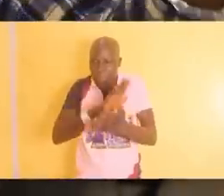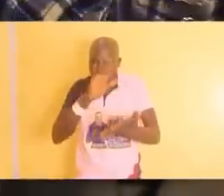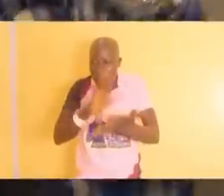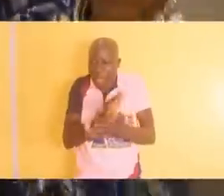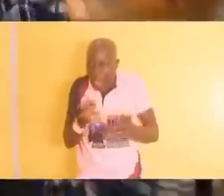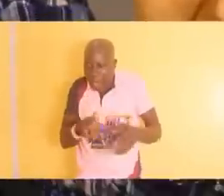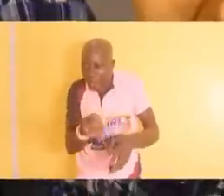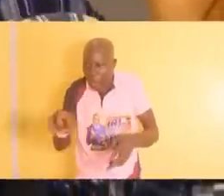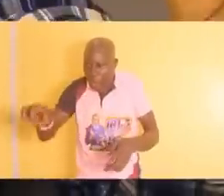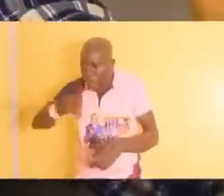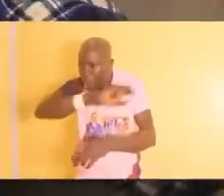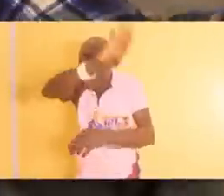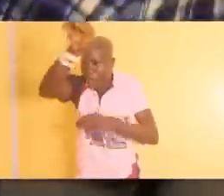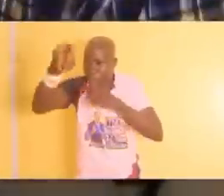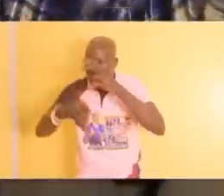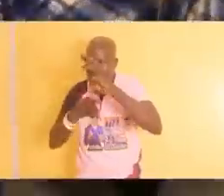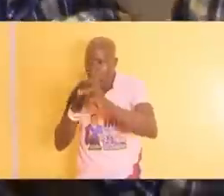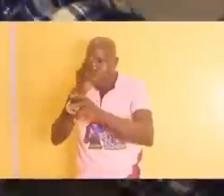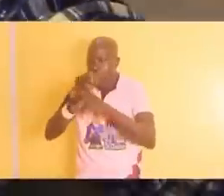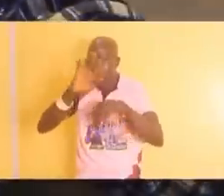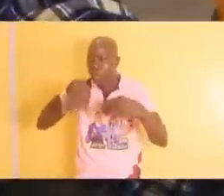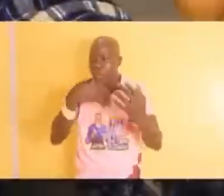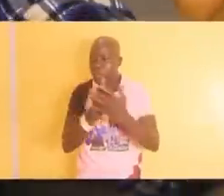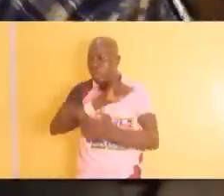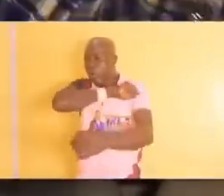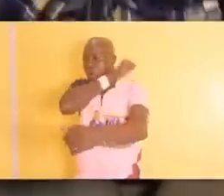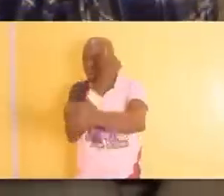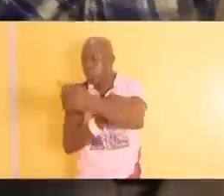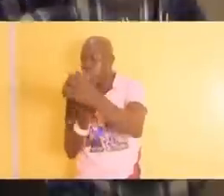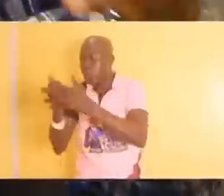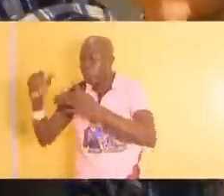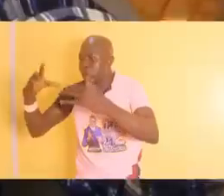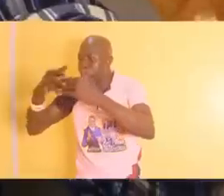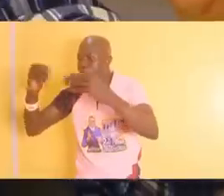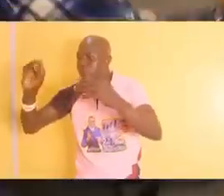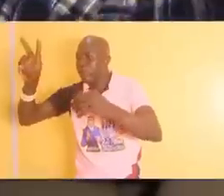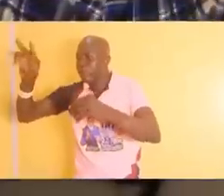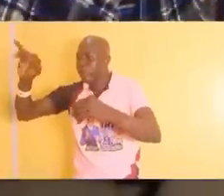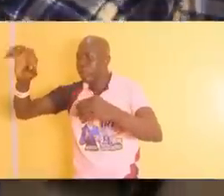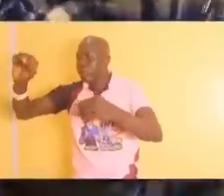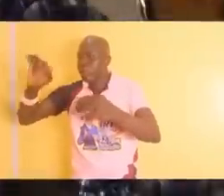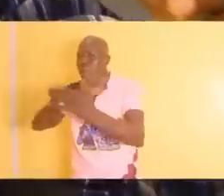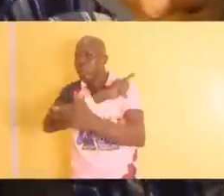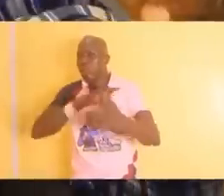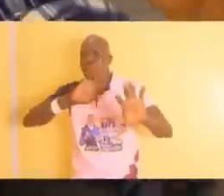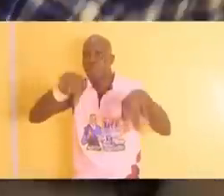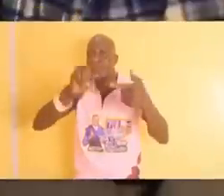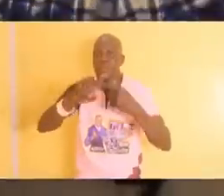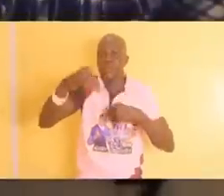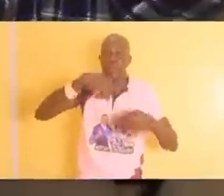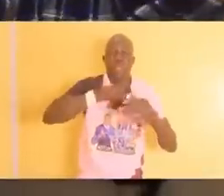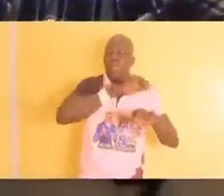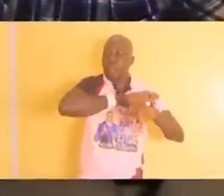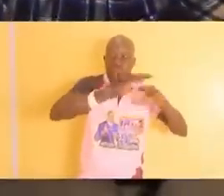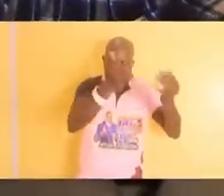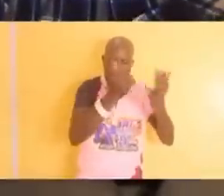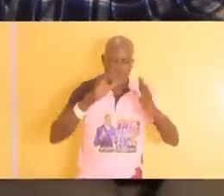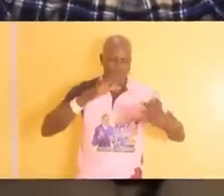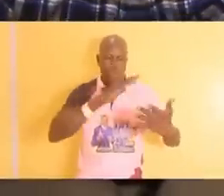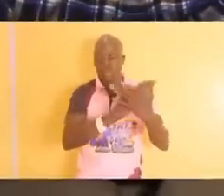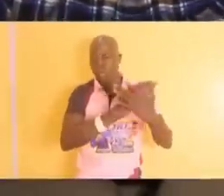visa to the whole world. The authority of visa to the whole world. Give it to me.